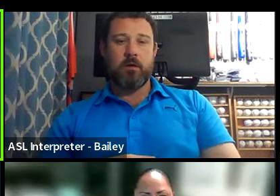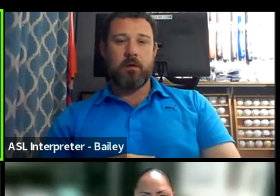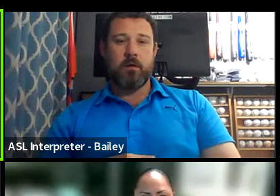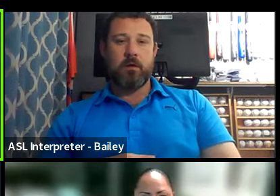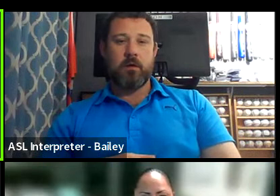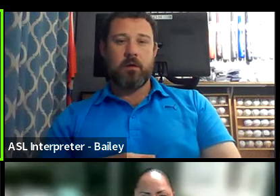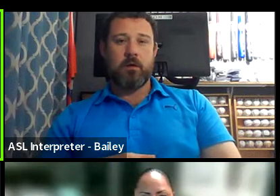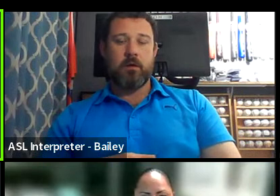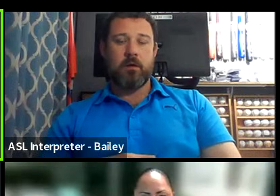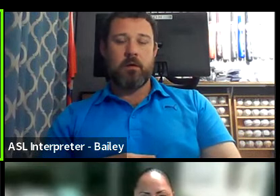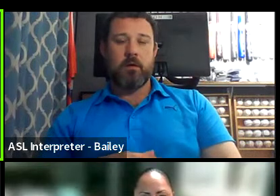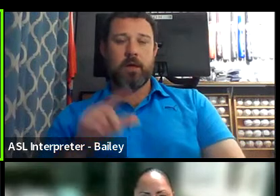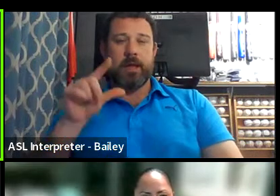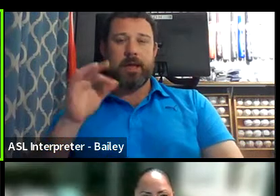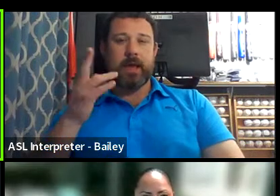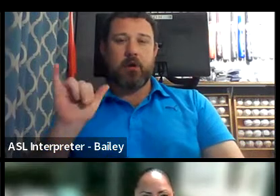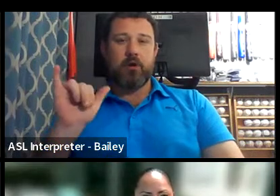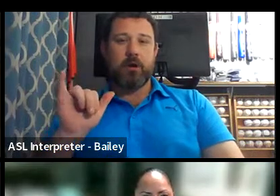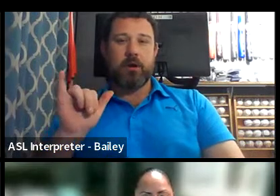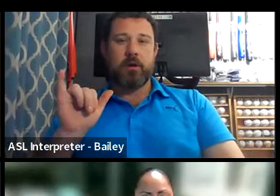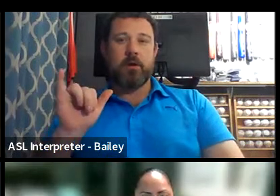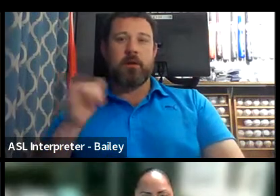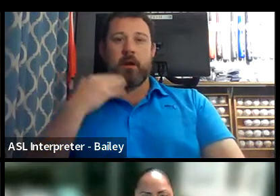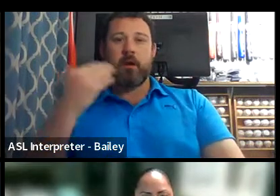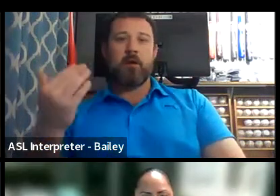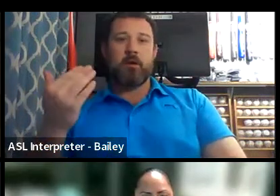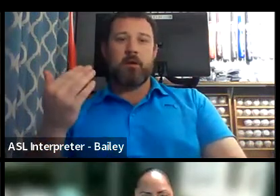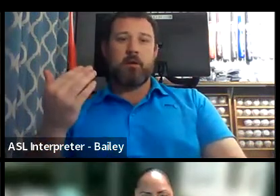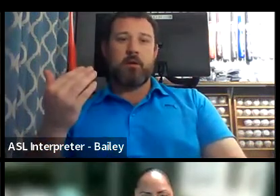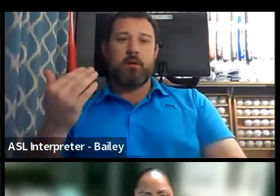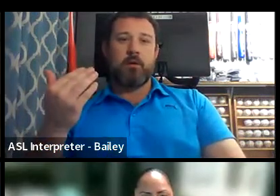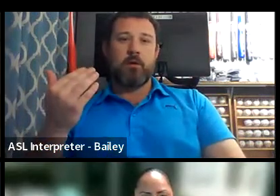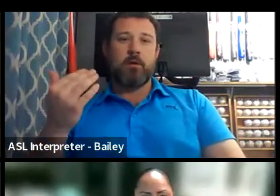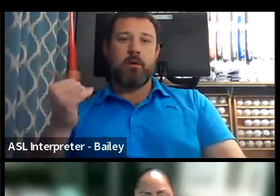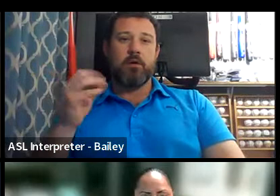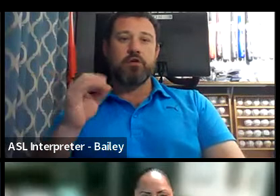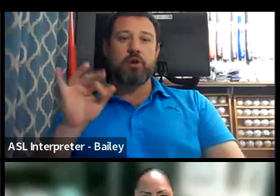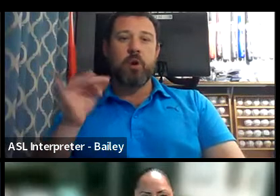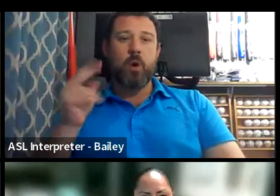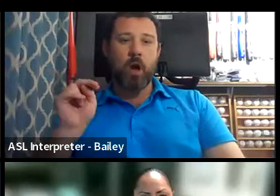Gary Blodger. Thank you. So Juan,